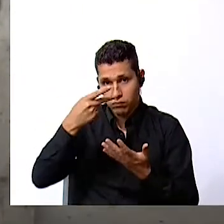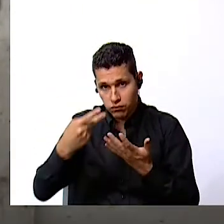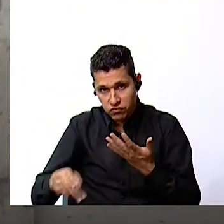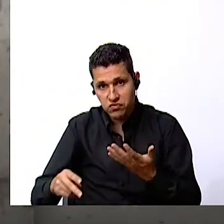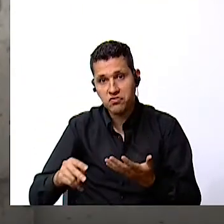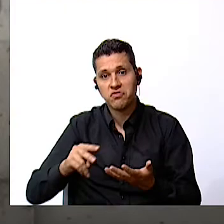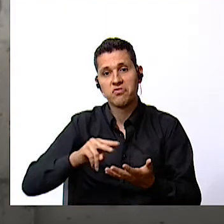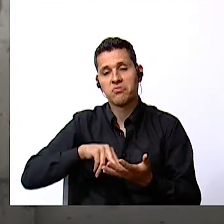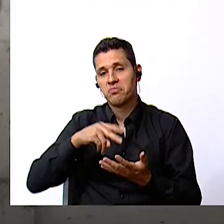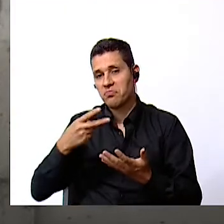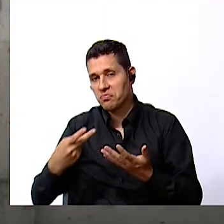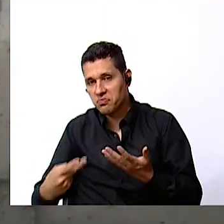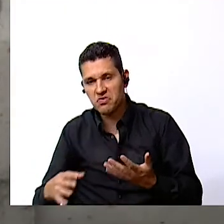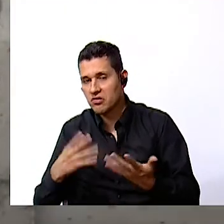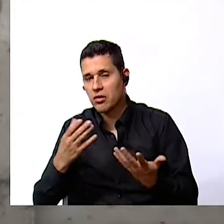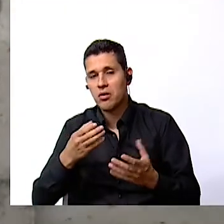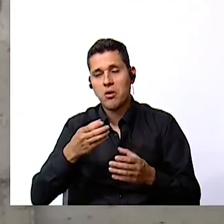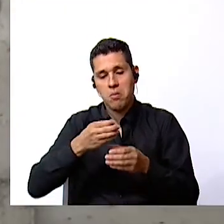Bottles,